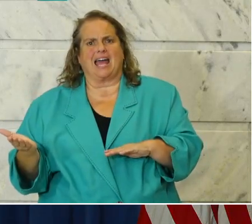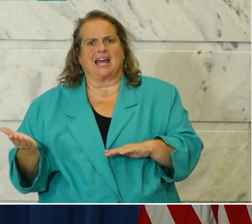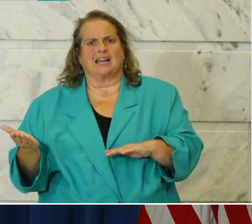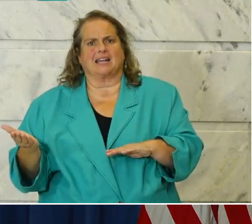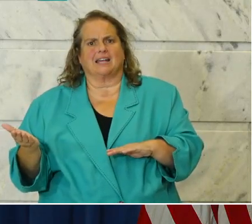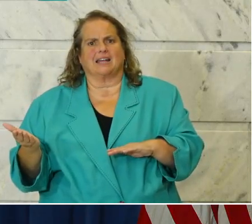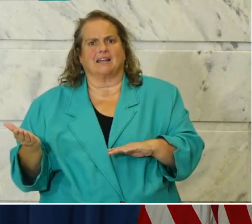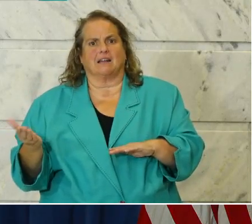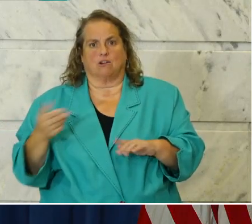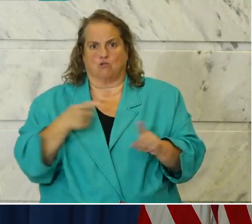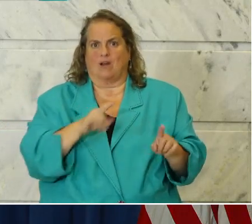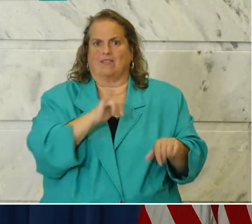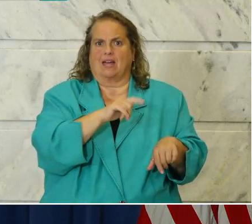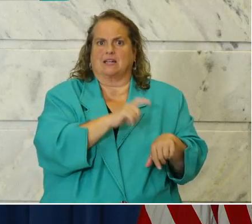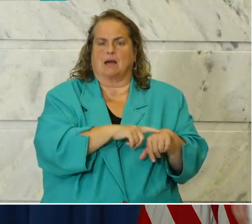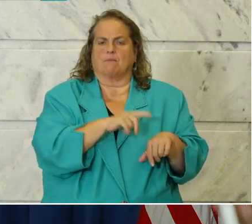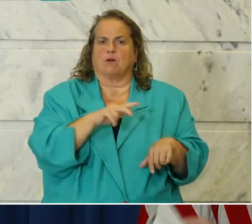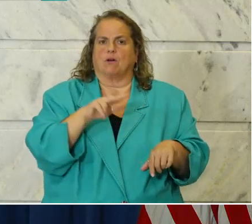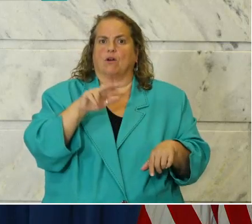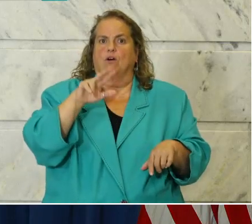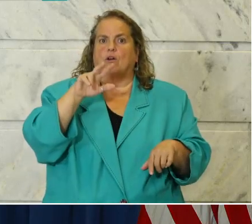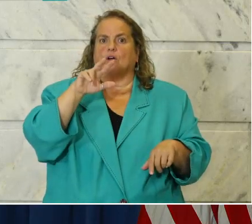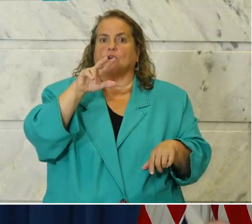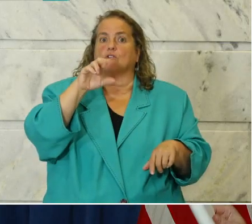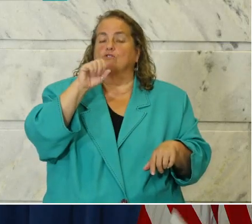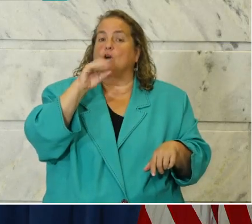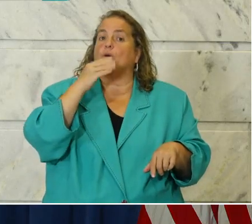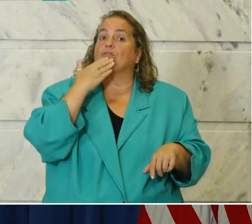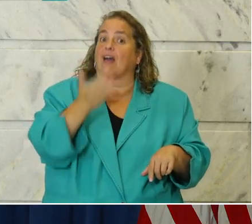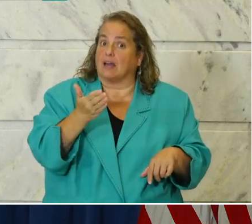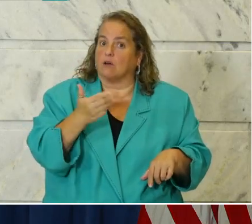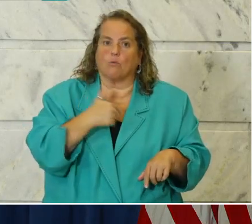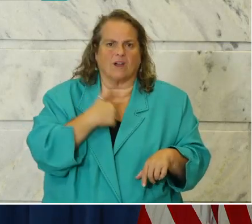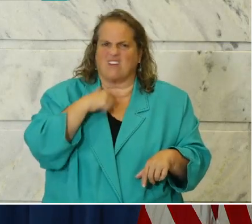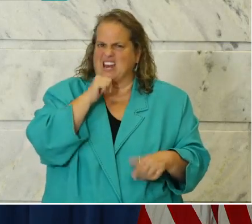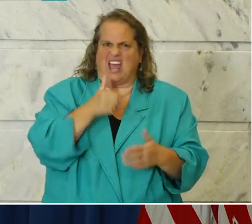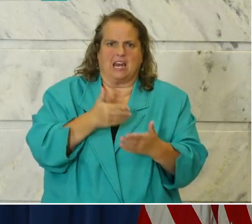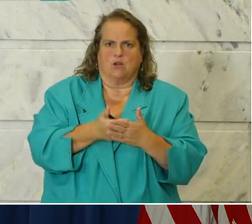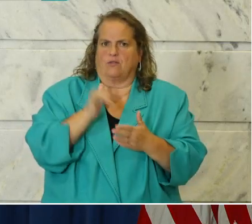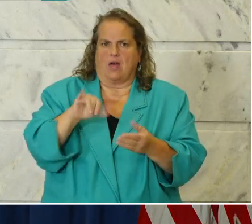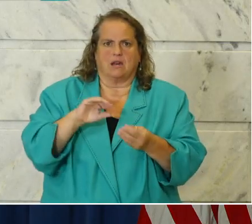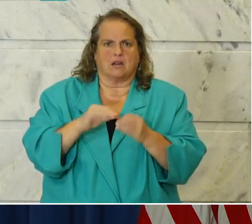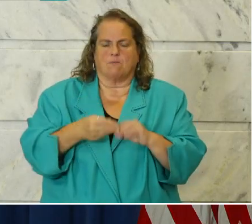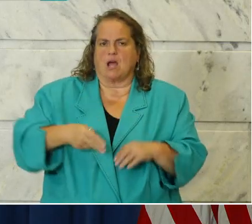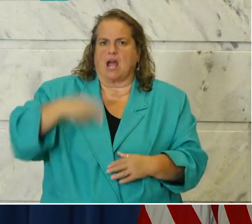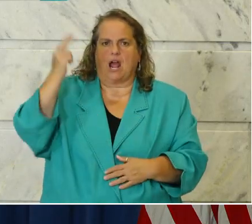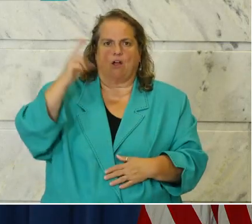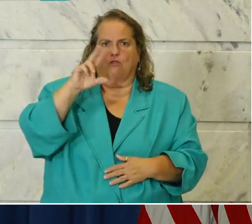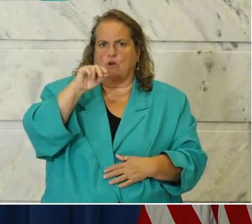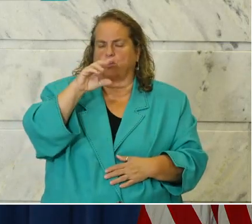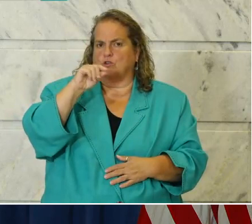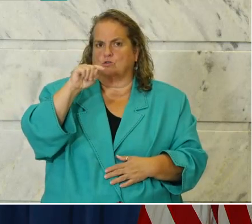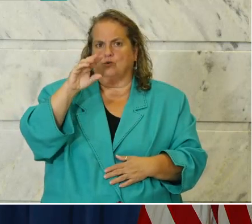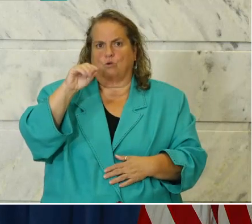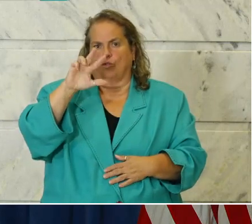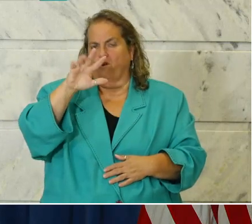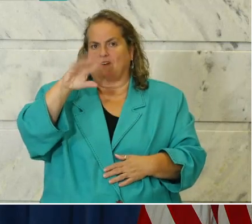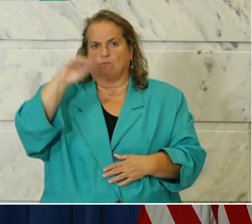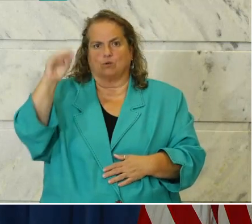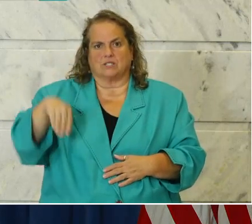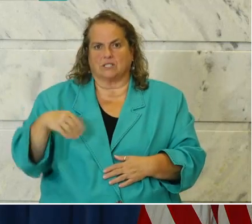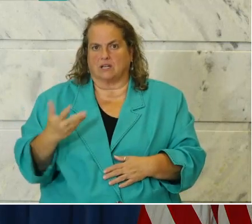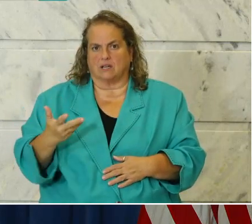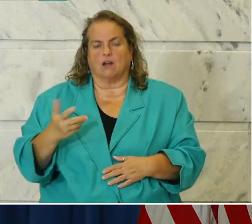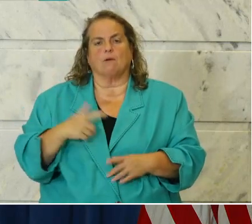Middle Ages. Thank goodness we are nowhere near that with this, but it is in no small part because we are trying to learn